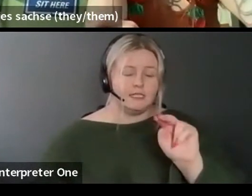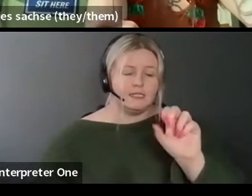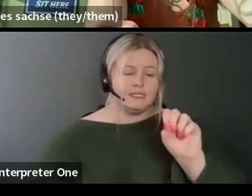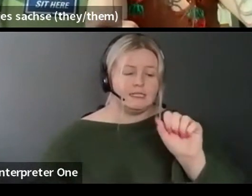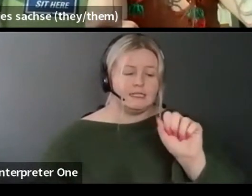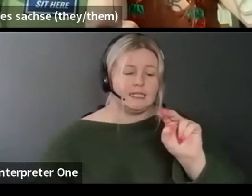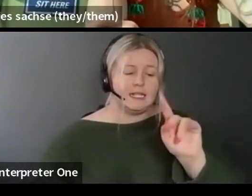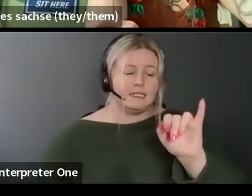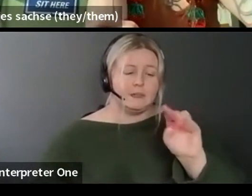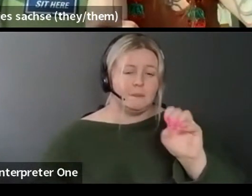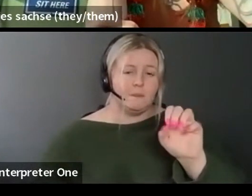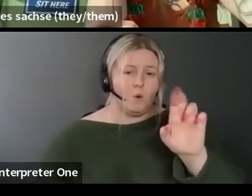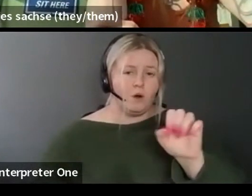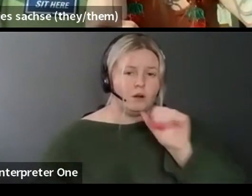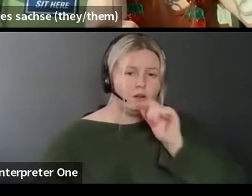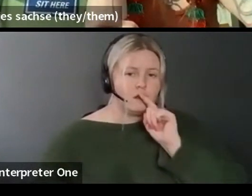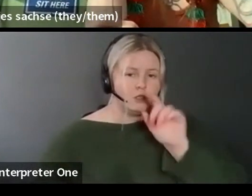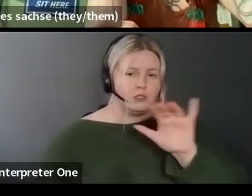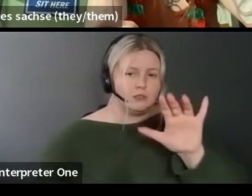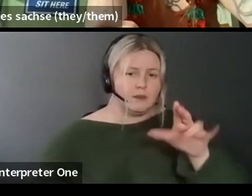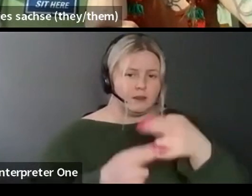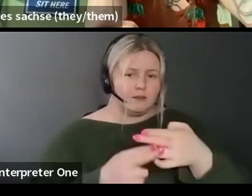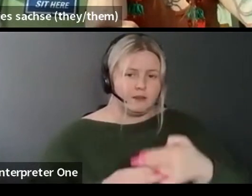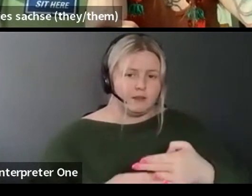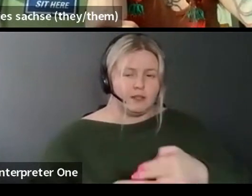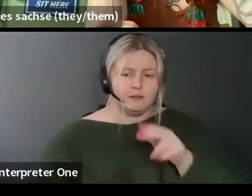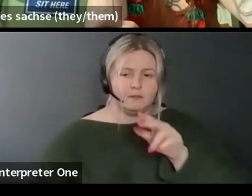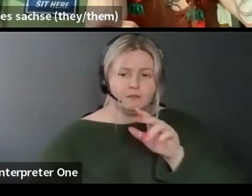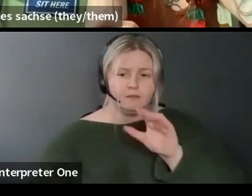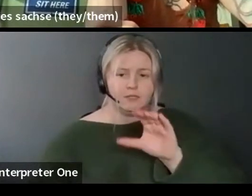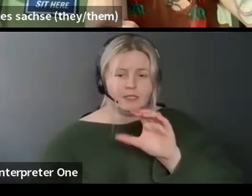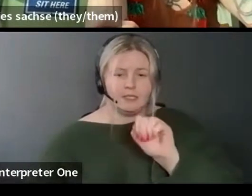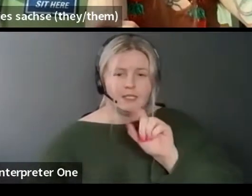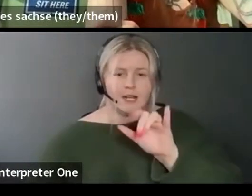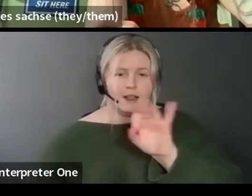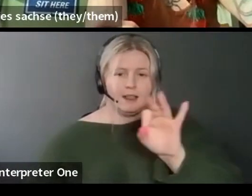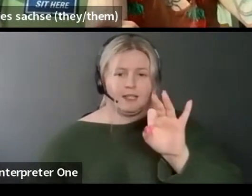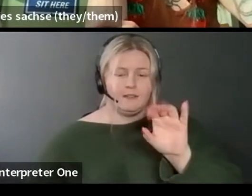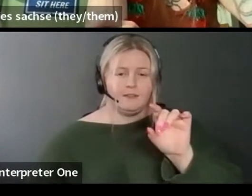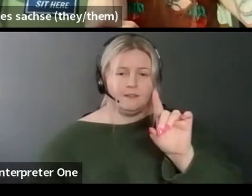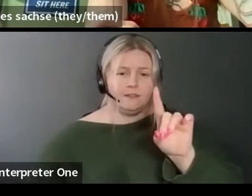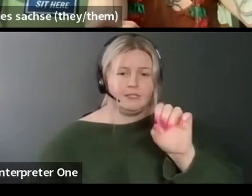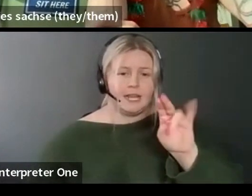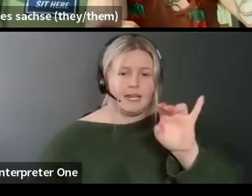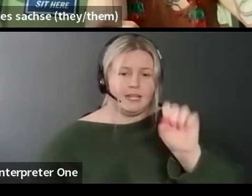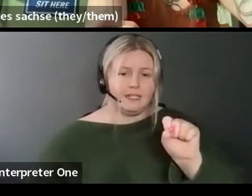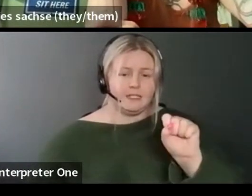who died at OCDC, Cleve Geddes, who also died at OCDC.